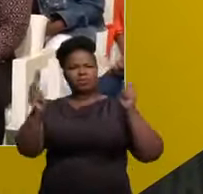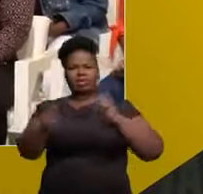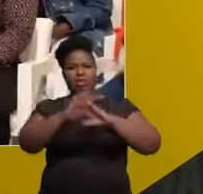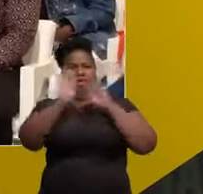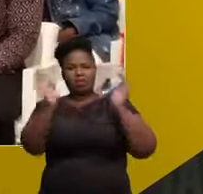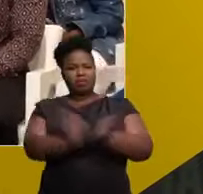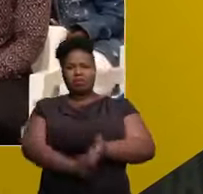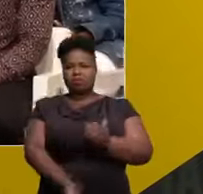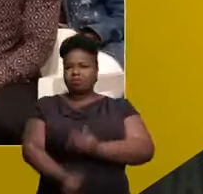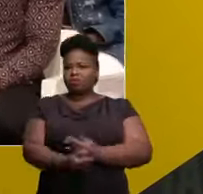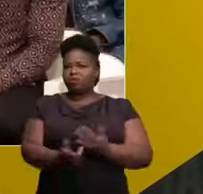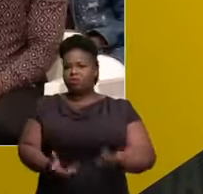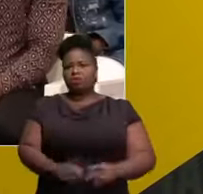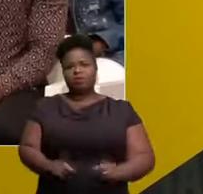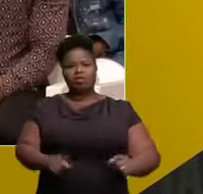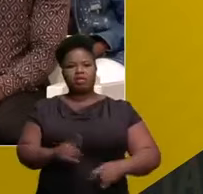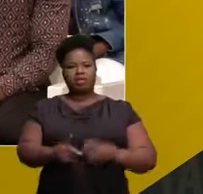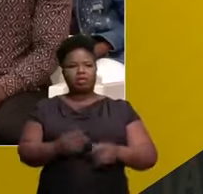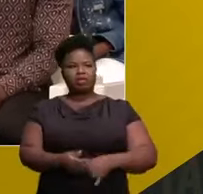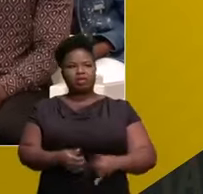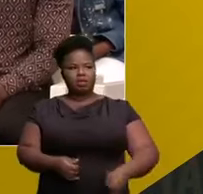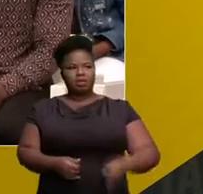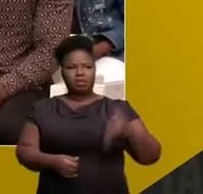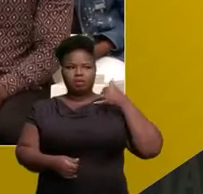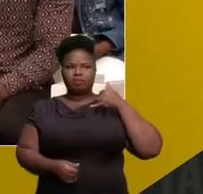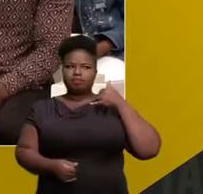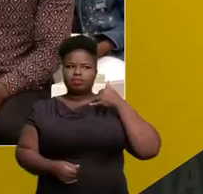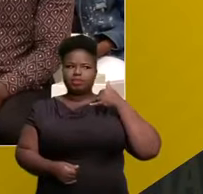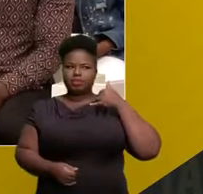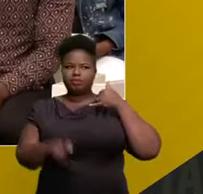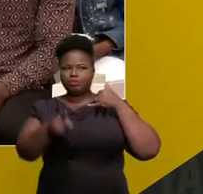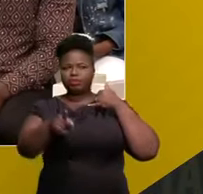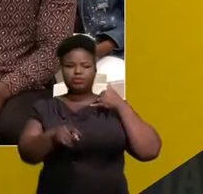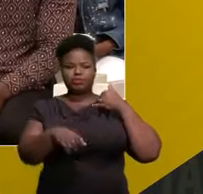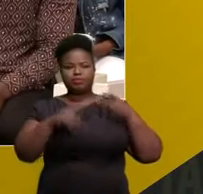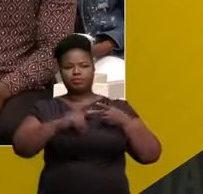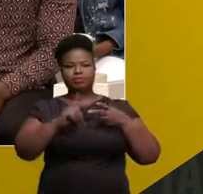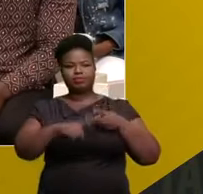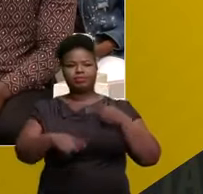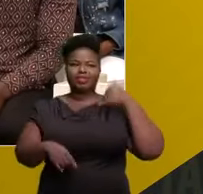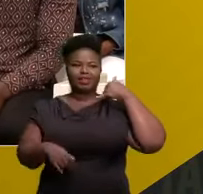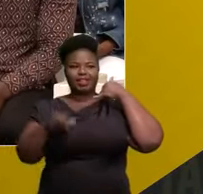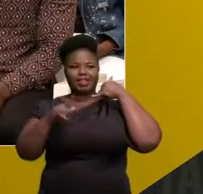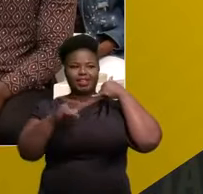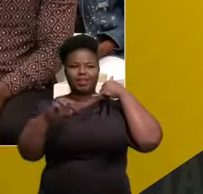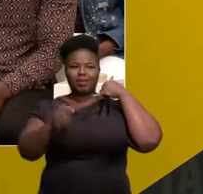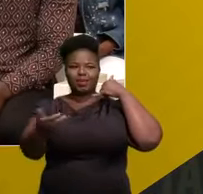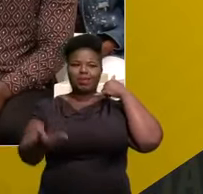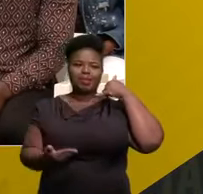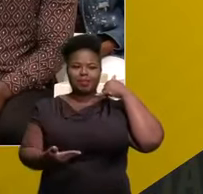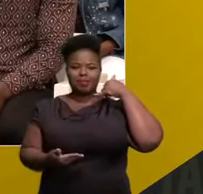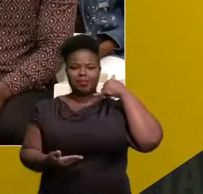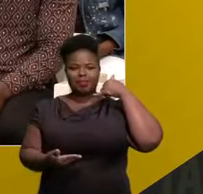fast overnight. Kodwa ke, we have a caller. Katleho, welcome to Daily Thetha.